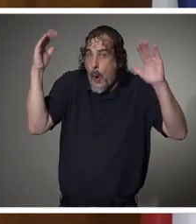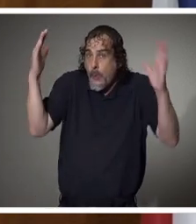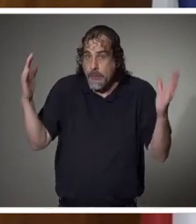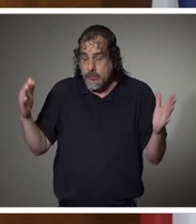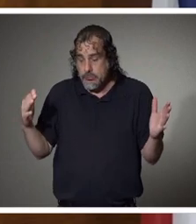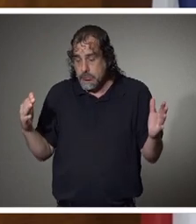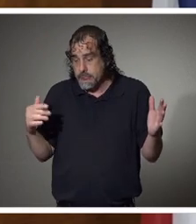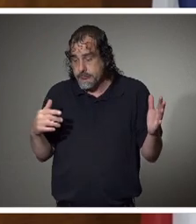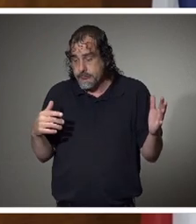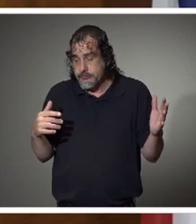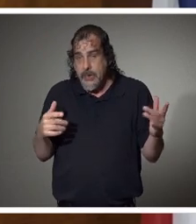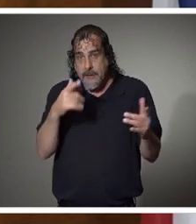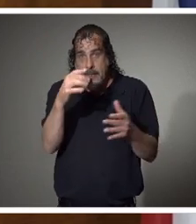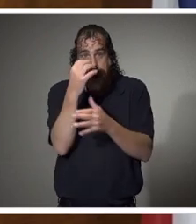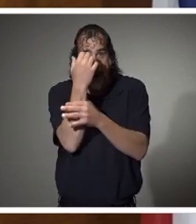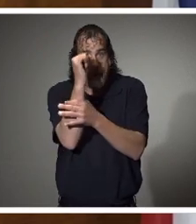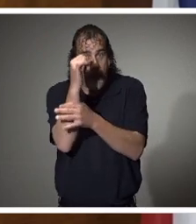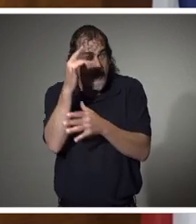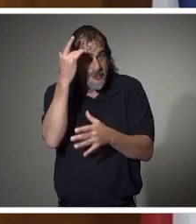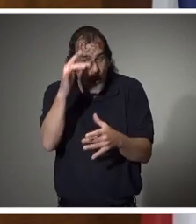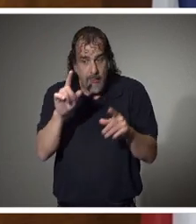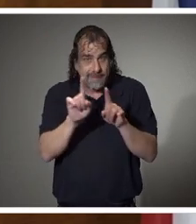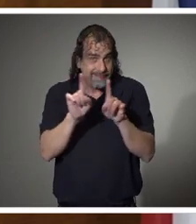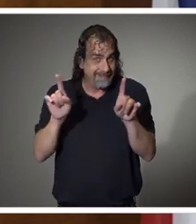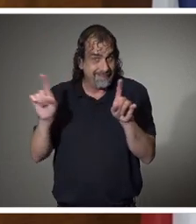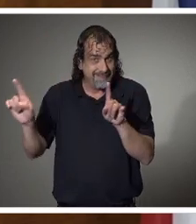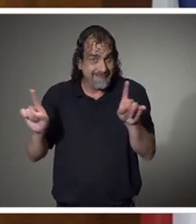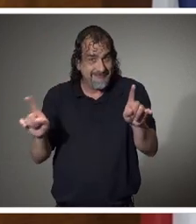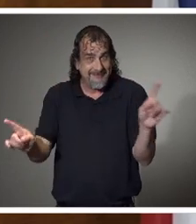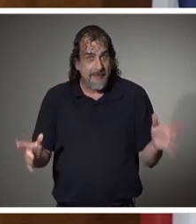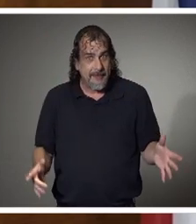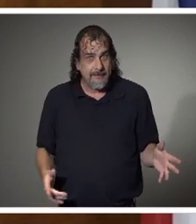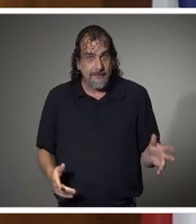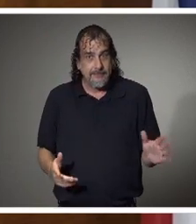I pray that they protest in a smart way. You know,